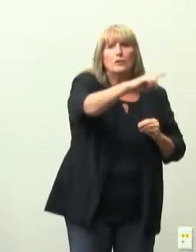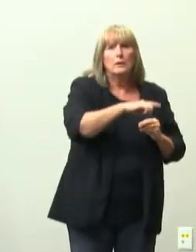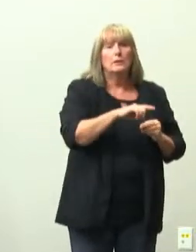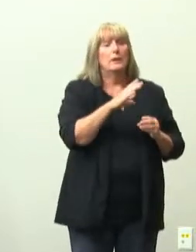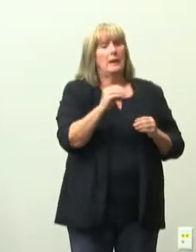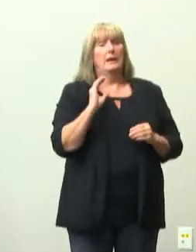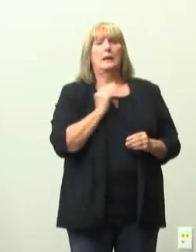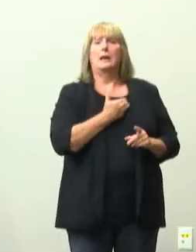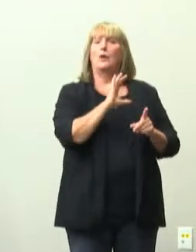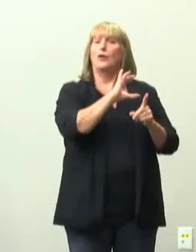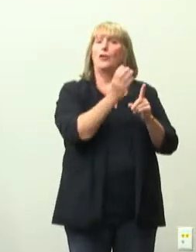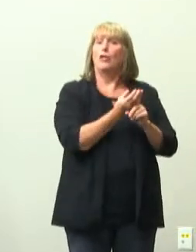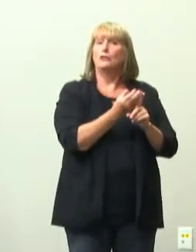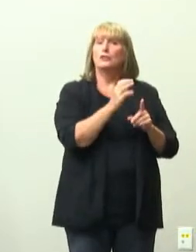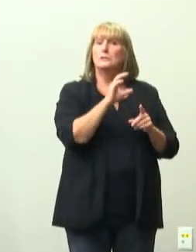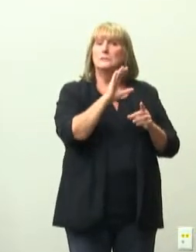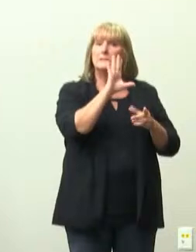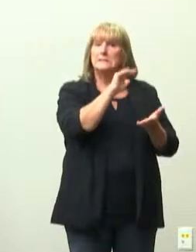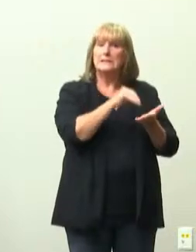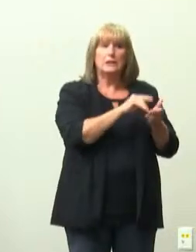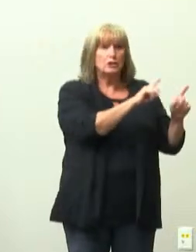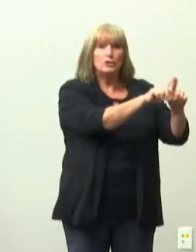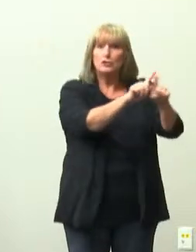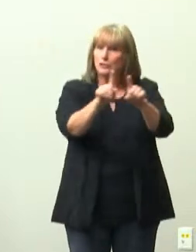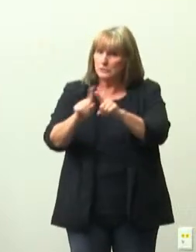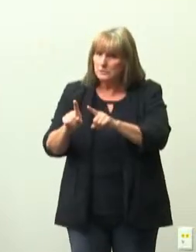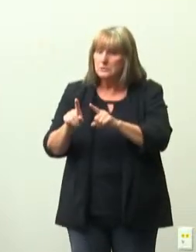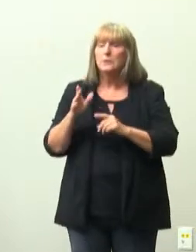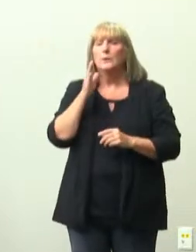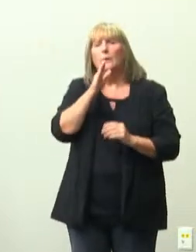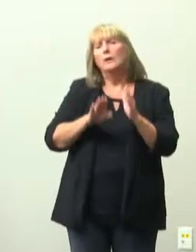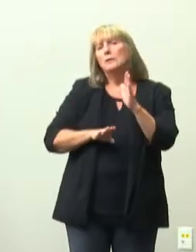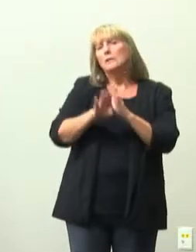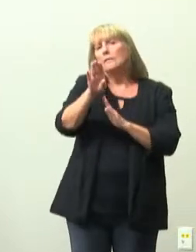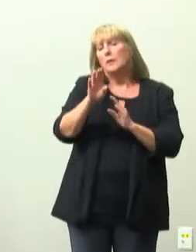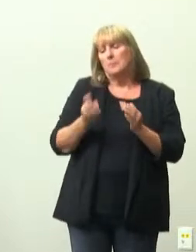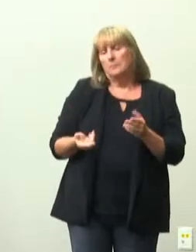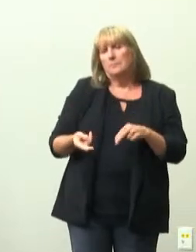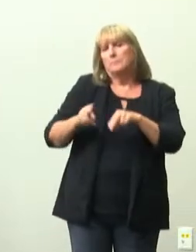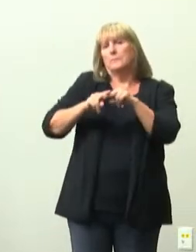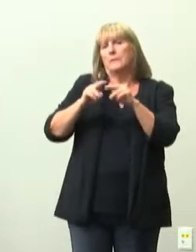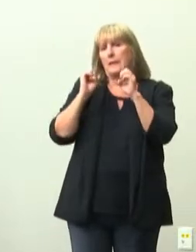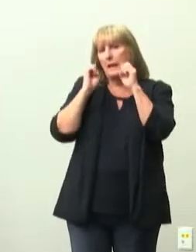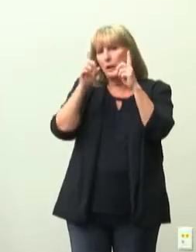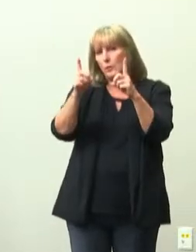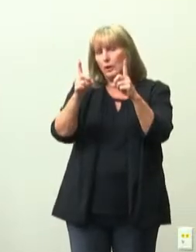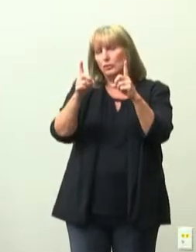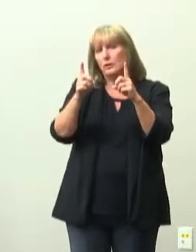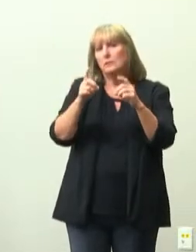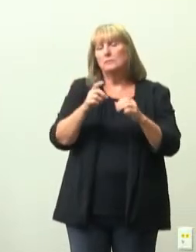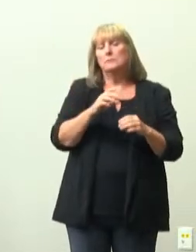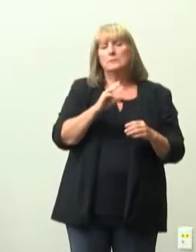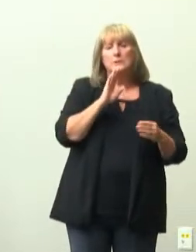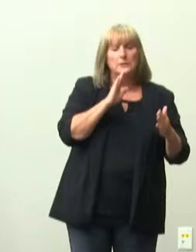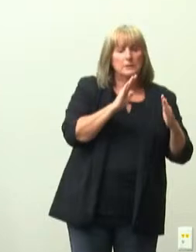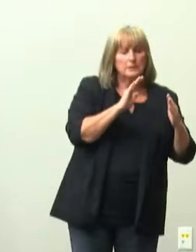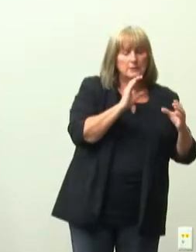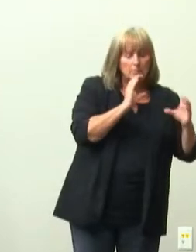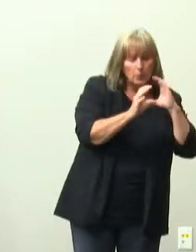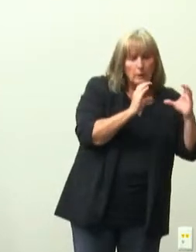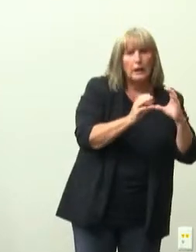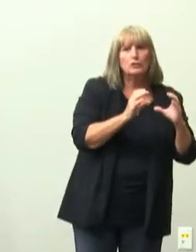cultural centers. Part of this effort will include developing additional education and communication resources for